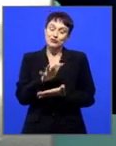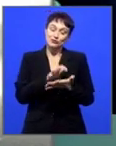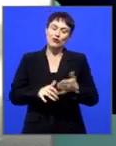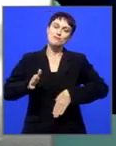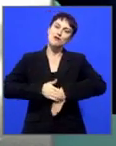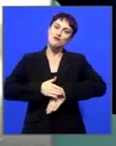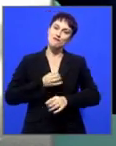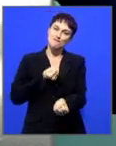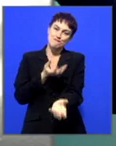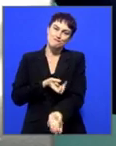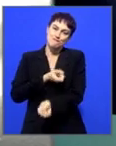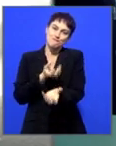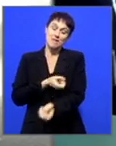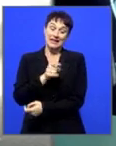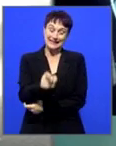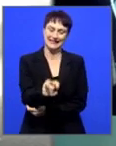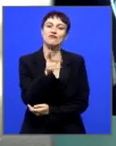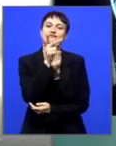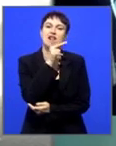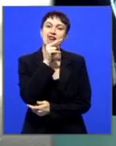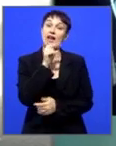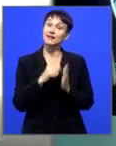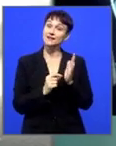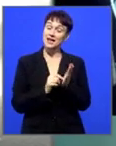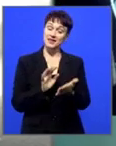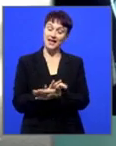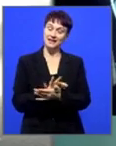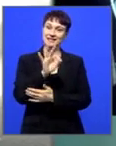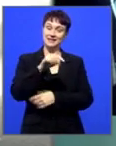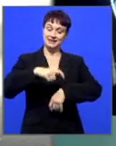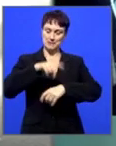and more will be shared on Friday, the 13th,